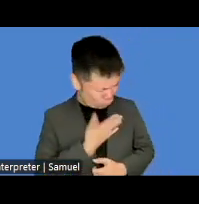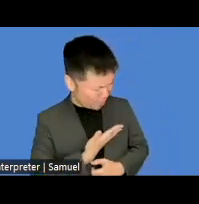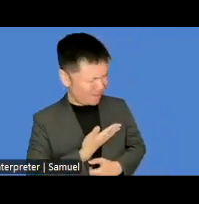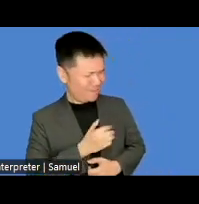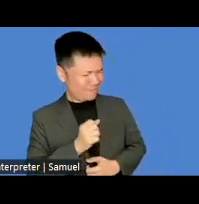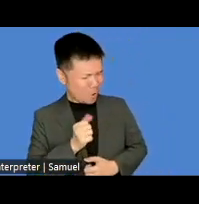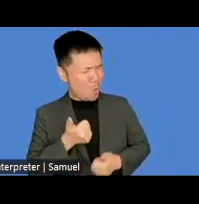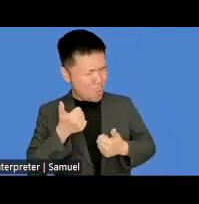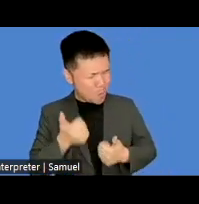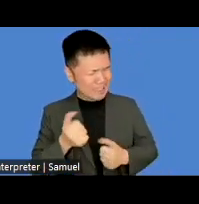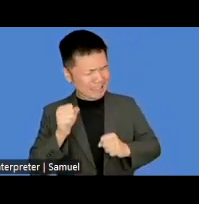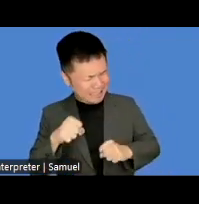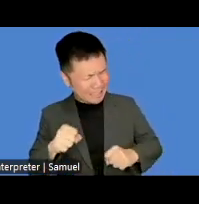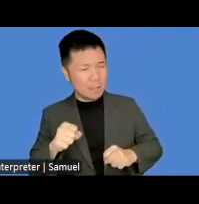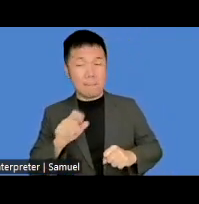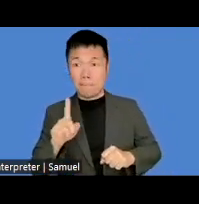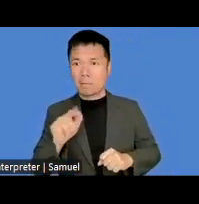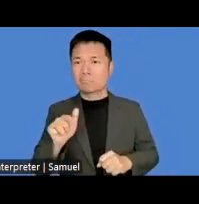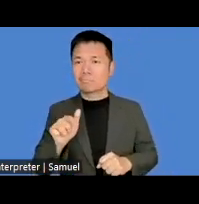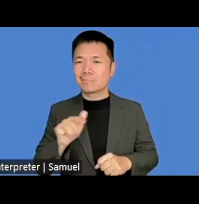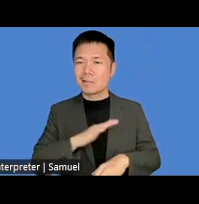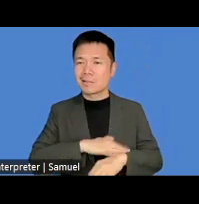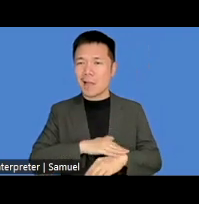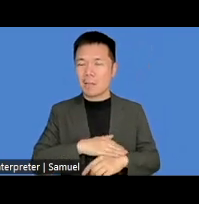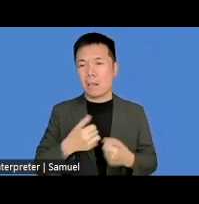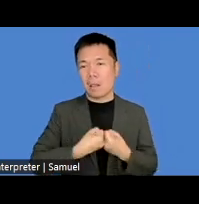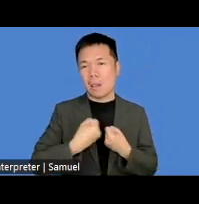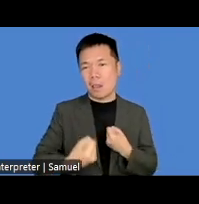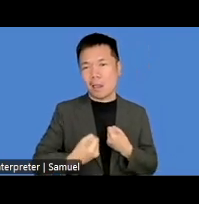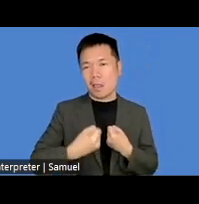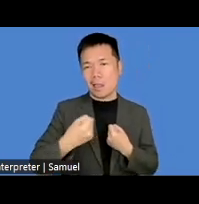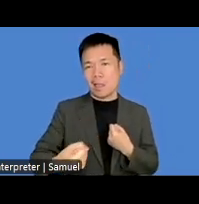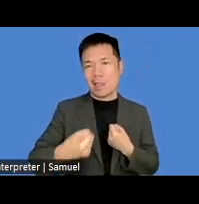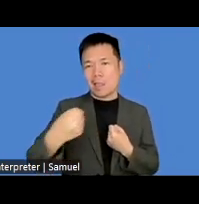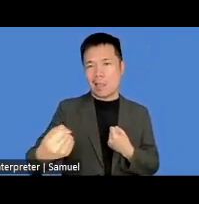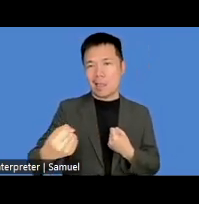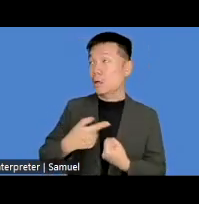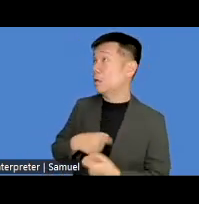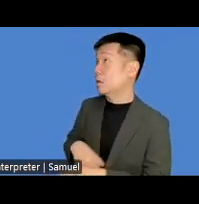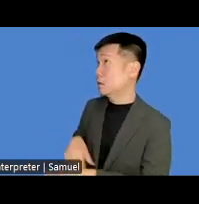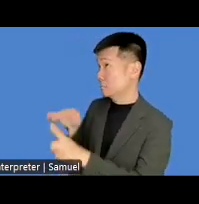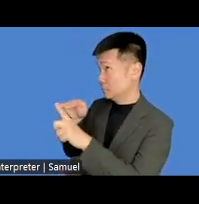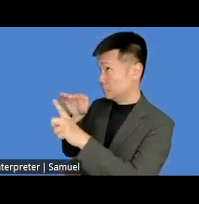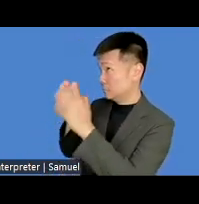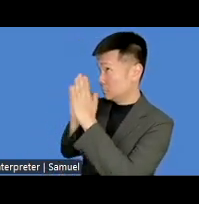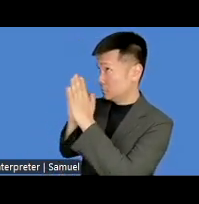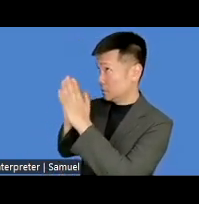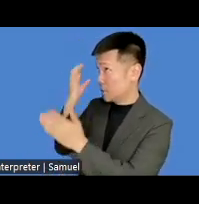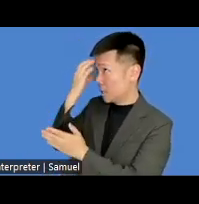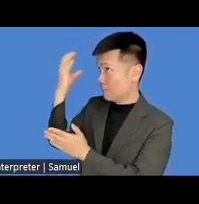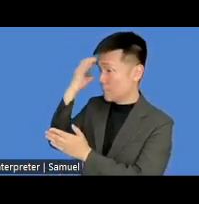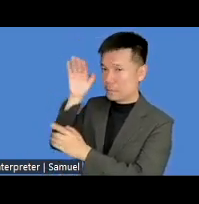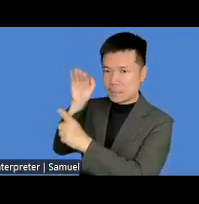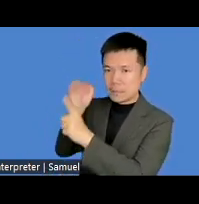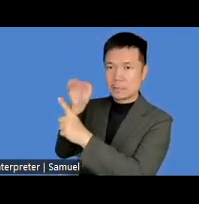We find ourselves having to push them for them to act. Otherwise,